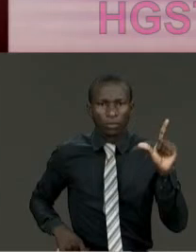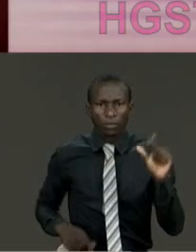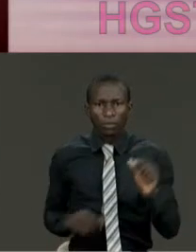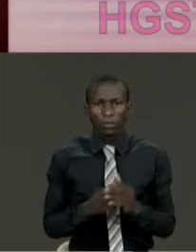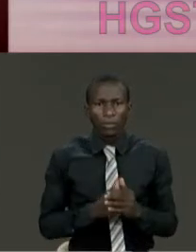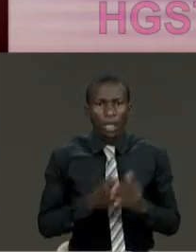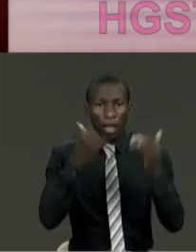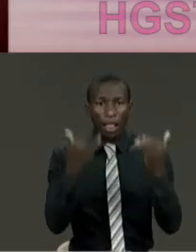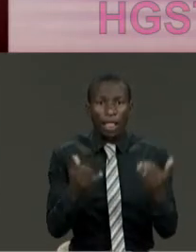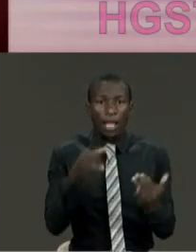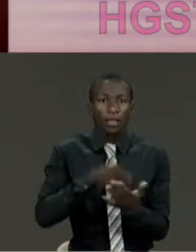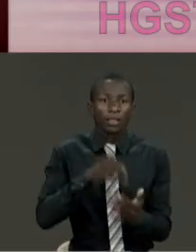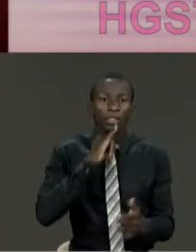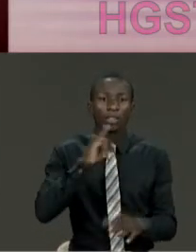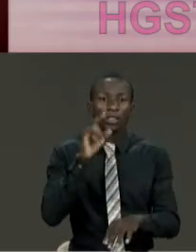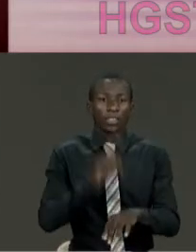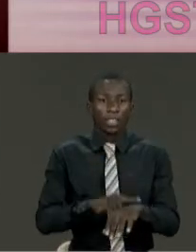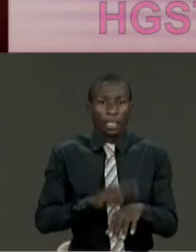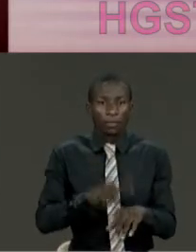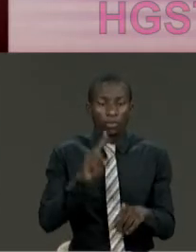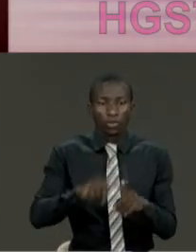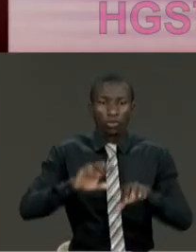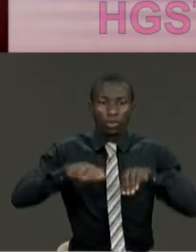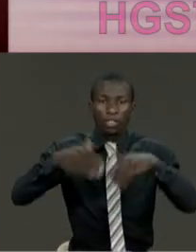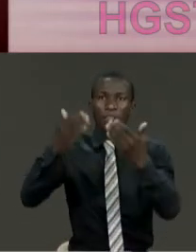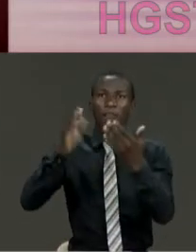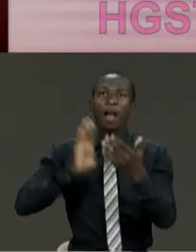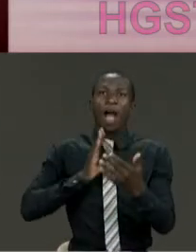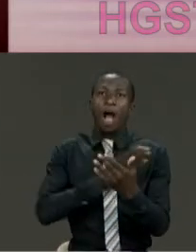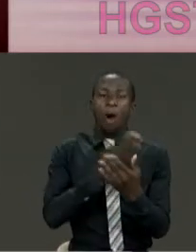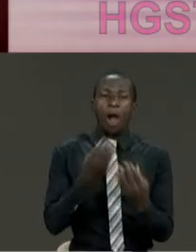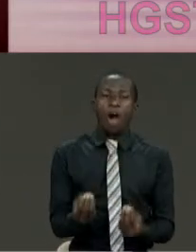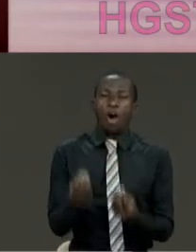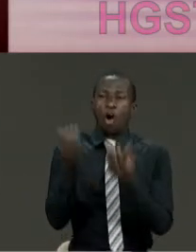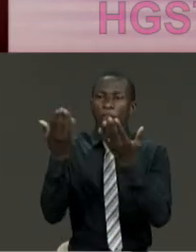Now it's time to give our offering. And you know our service cannot